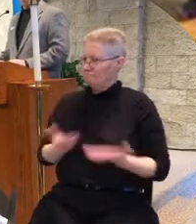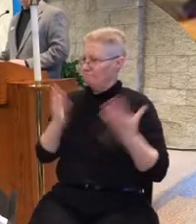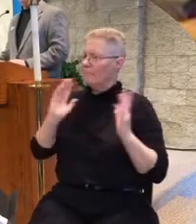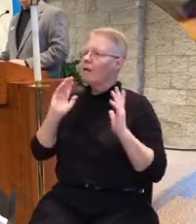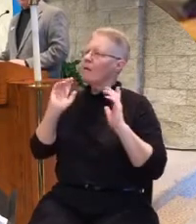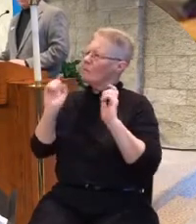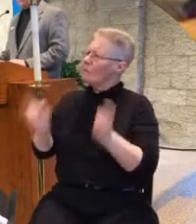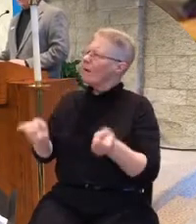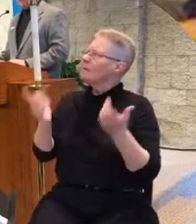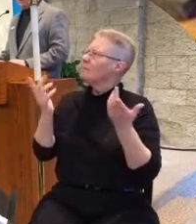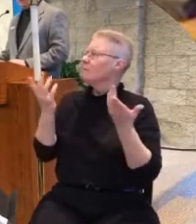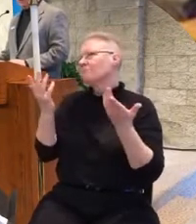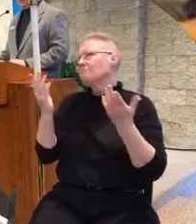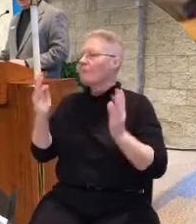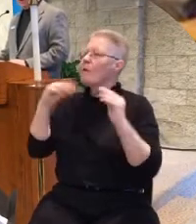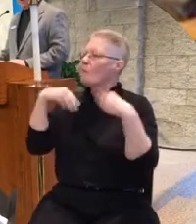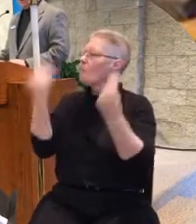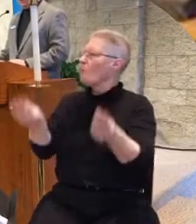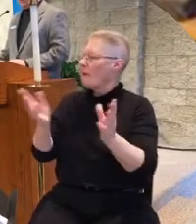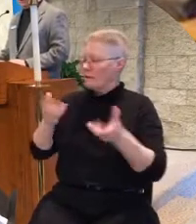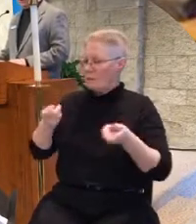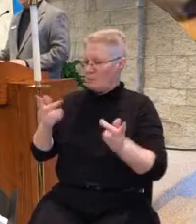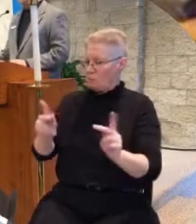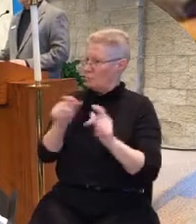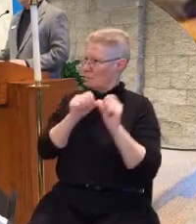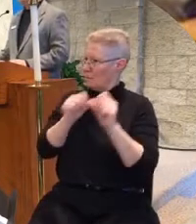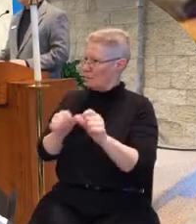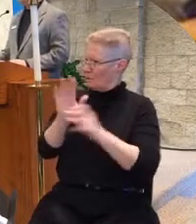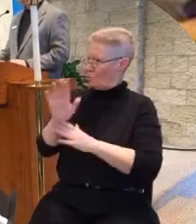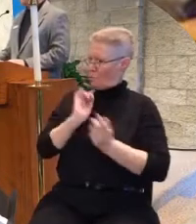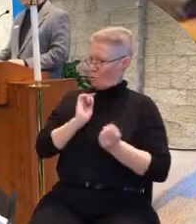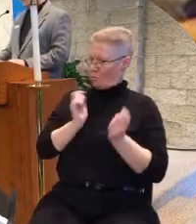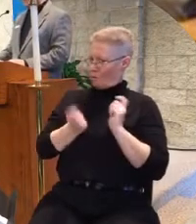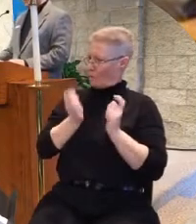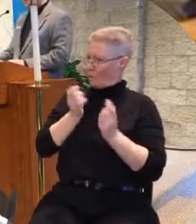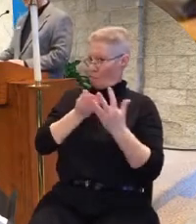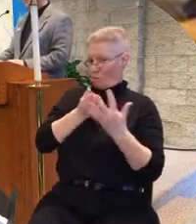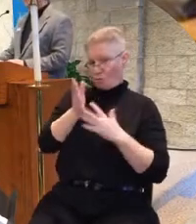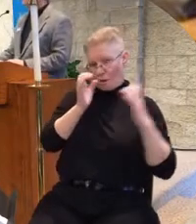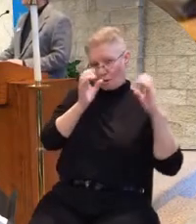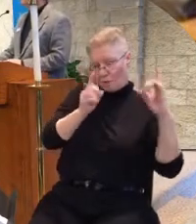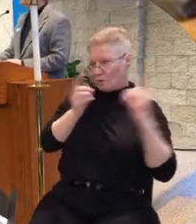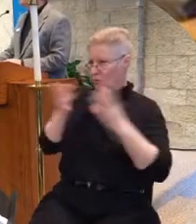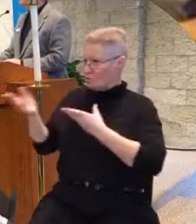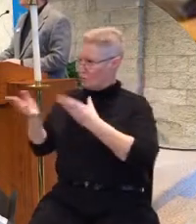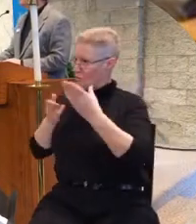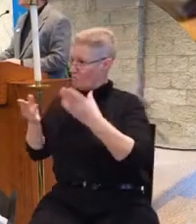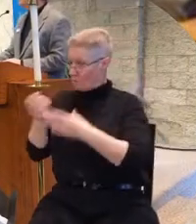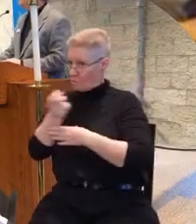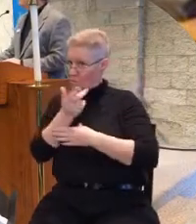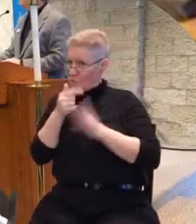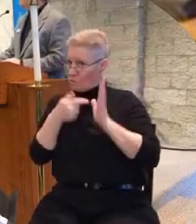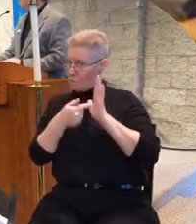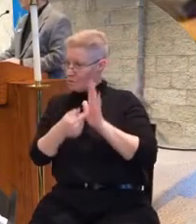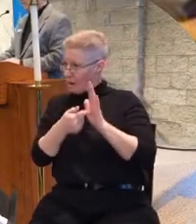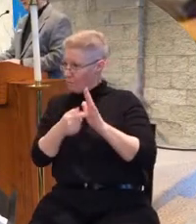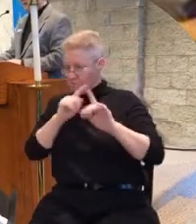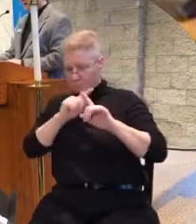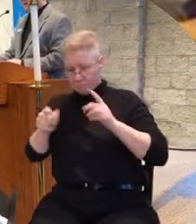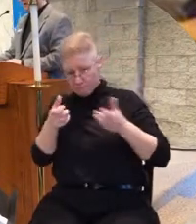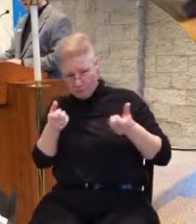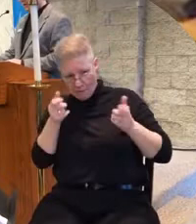your inner transformation through prayer, education, and service. And here's a few examples of the opportunities that are